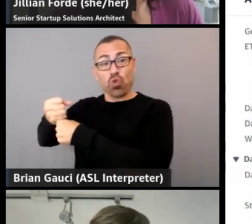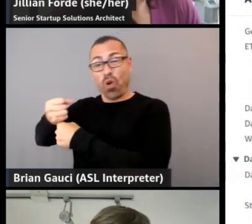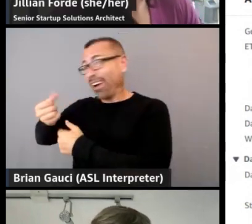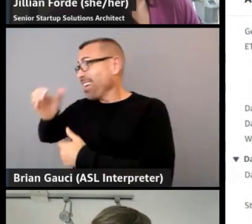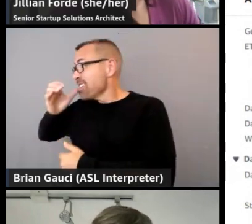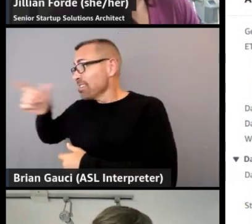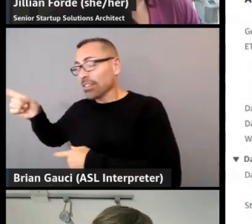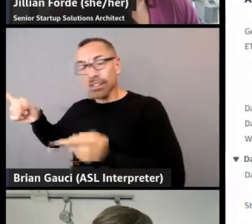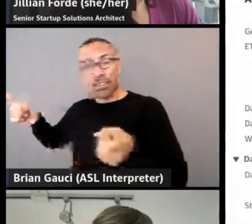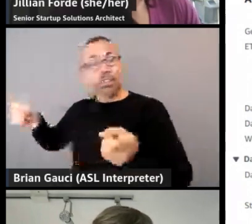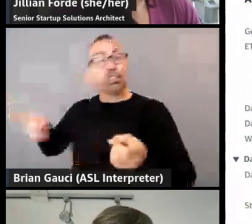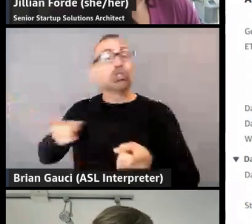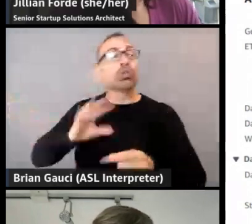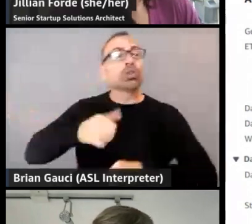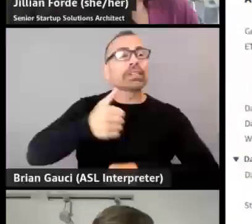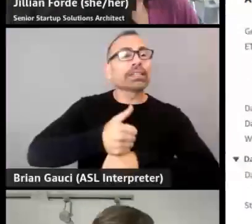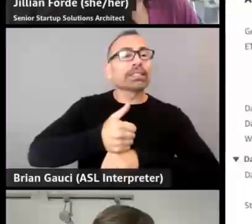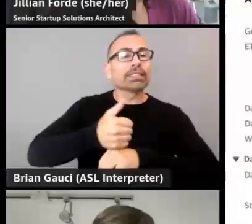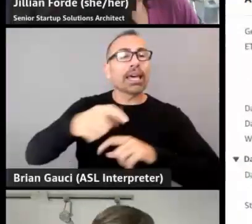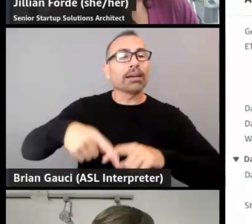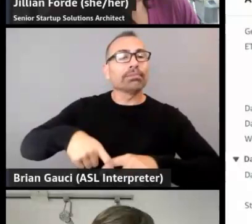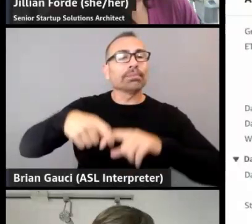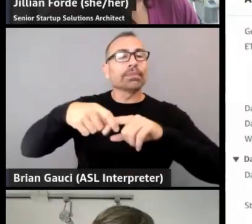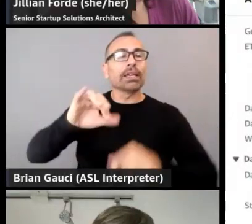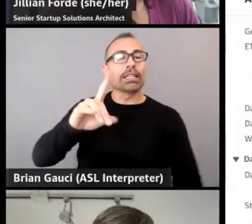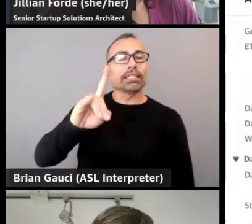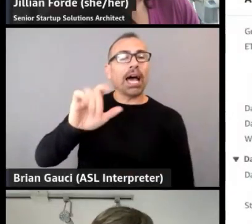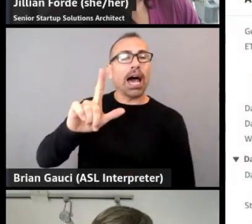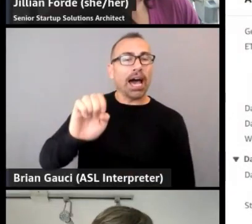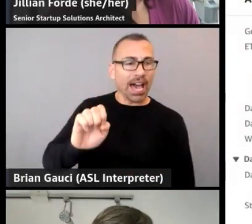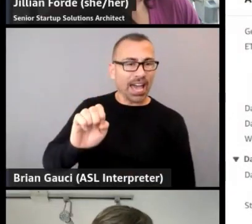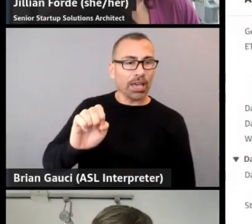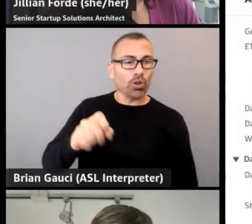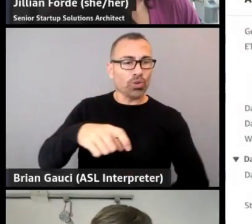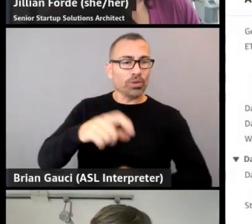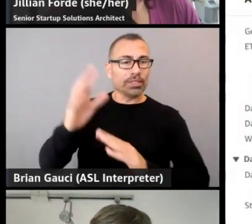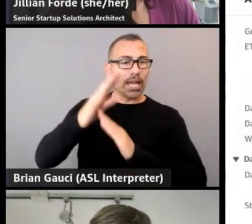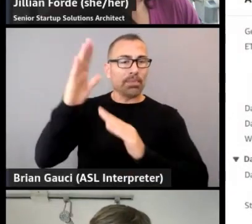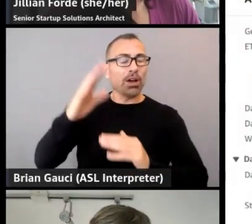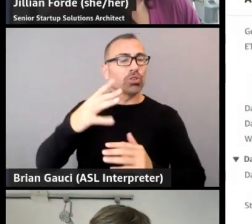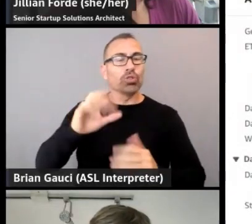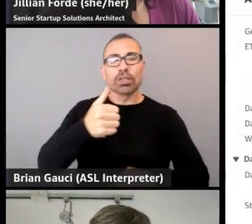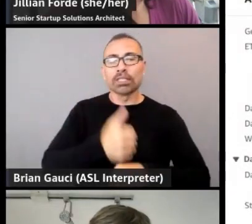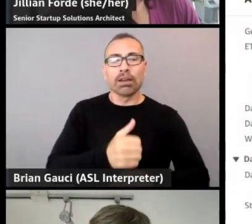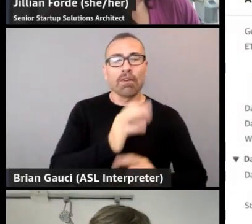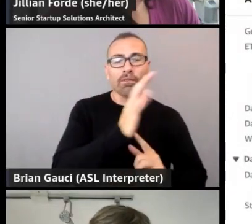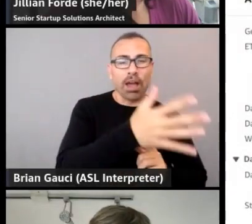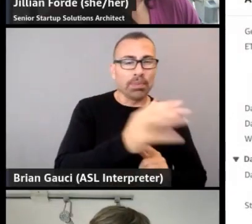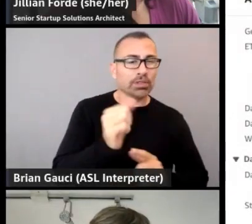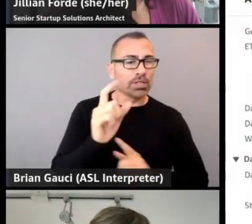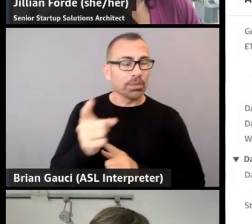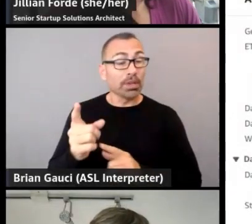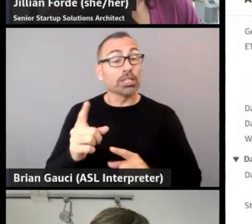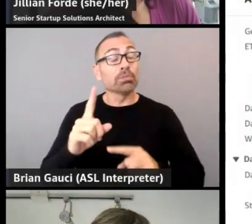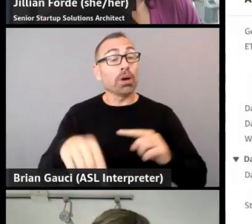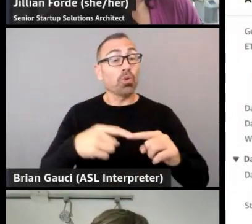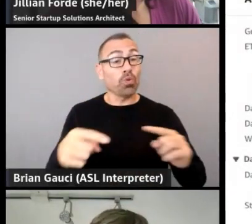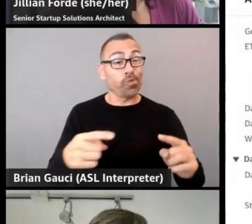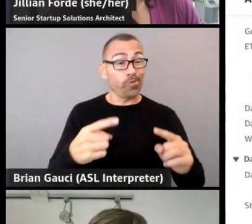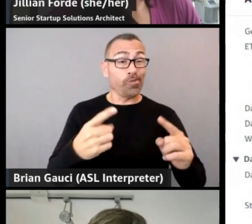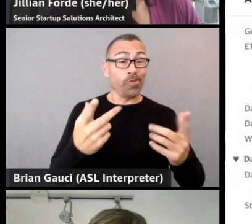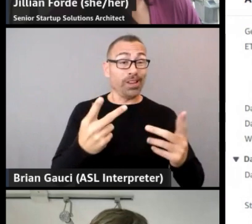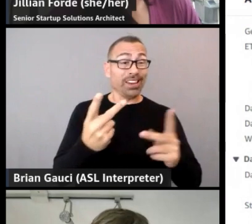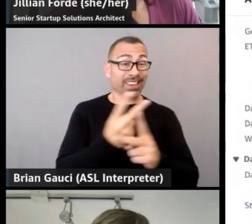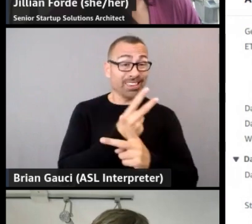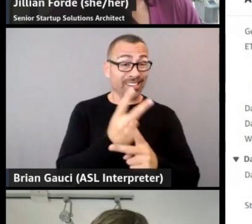as 5 minutes or 10 minutes, and I'm going to show you how to set it up. And after 10 minutes of calculation and computation, we will take